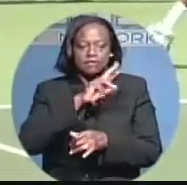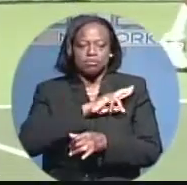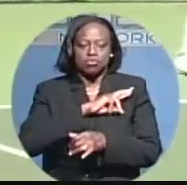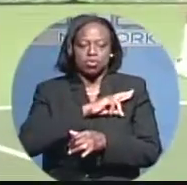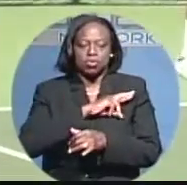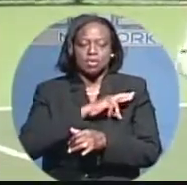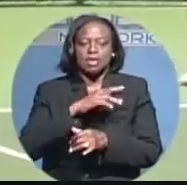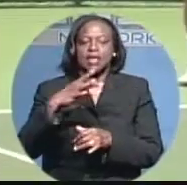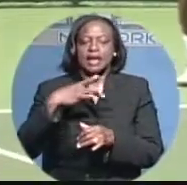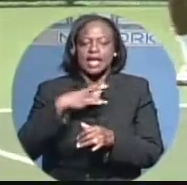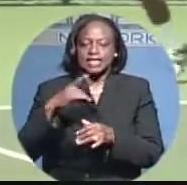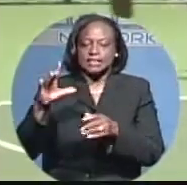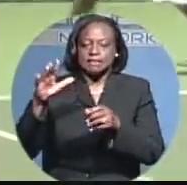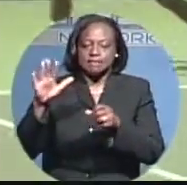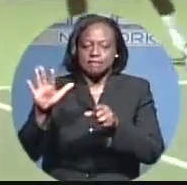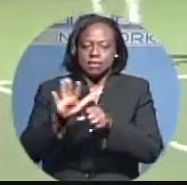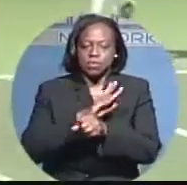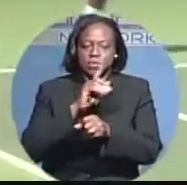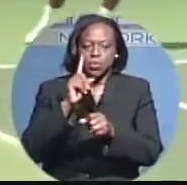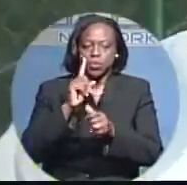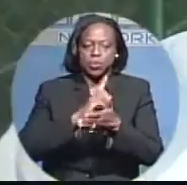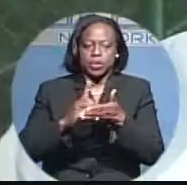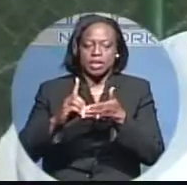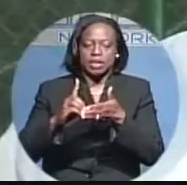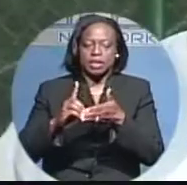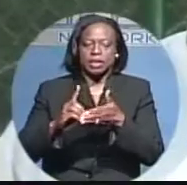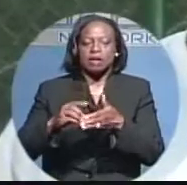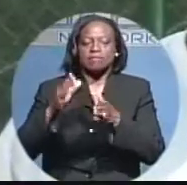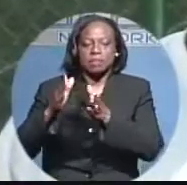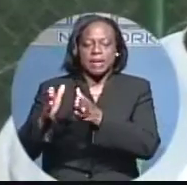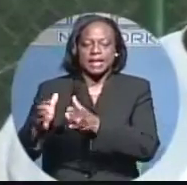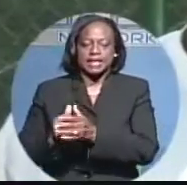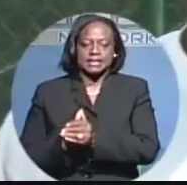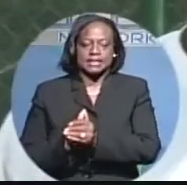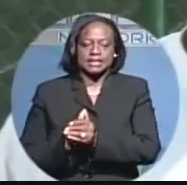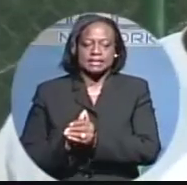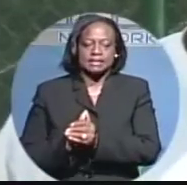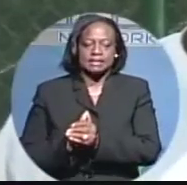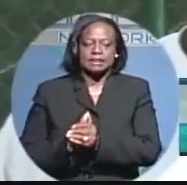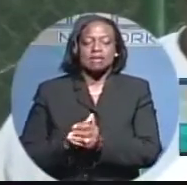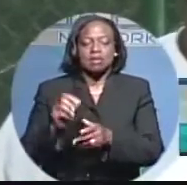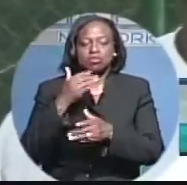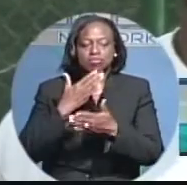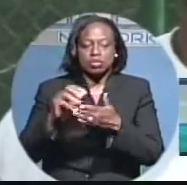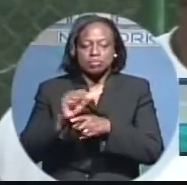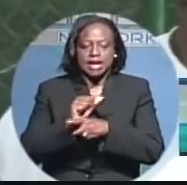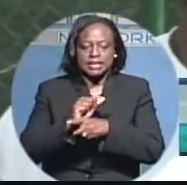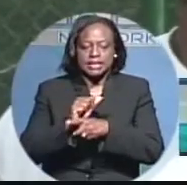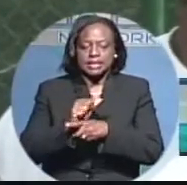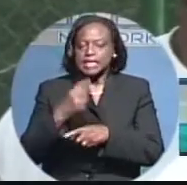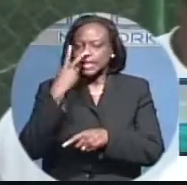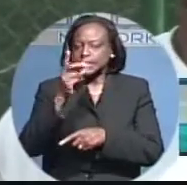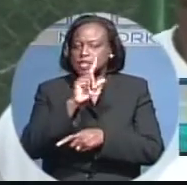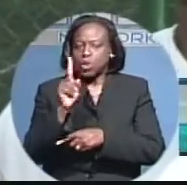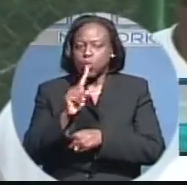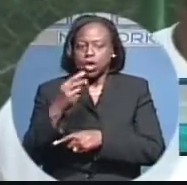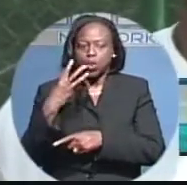likes the full week of preparedness. Just getting the good practice to see where we all are, where we at, you know, see how we're hitting the